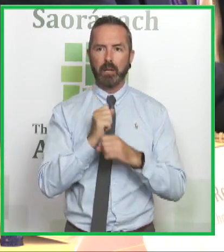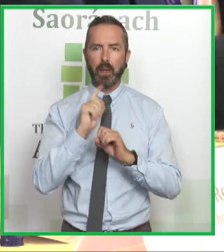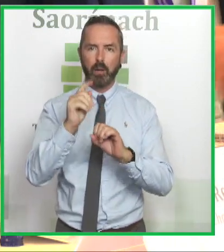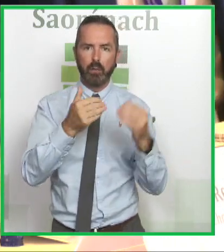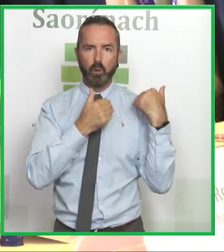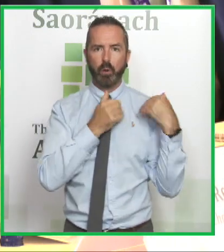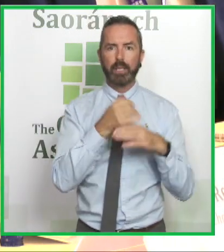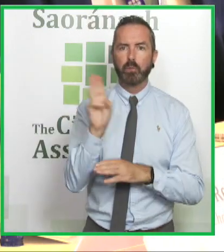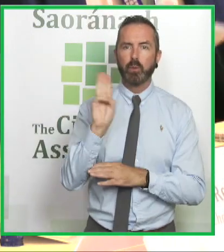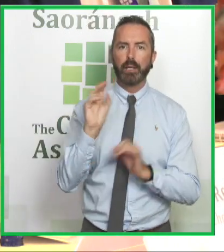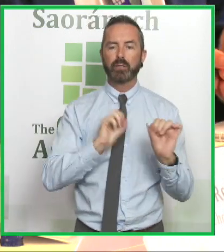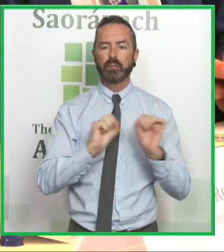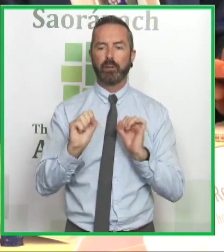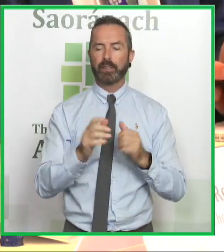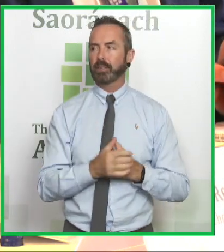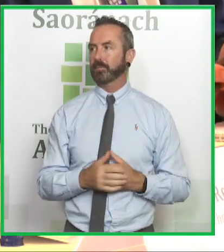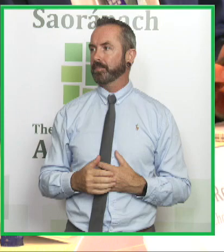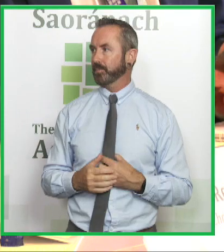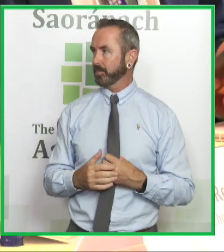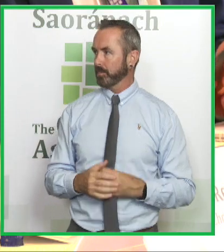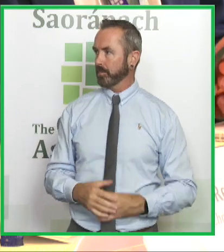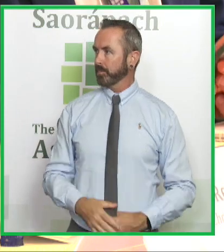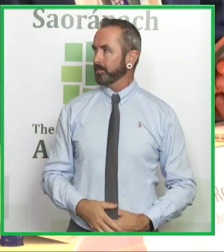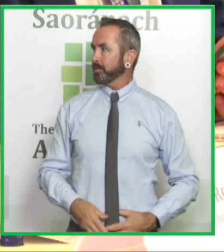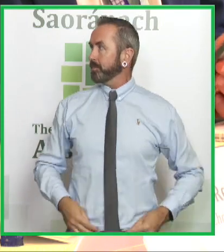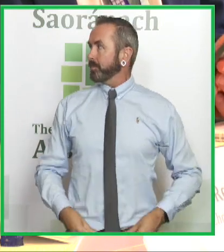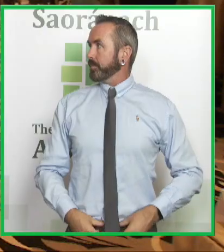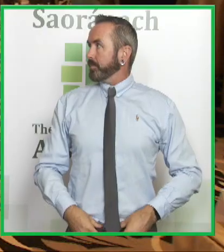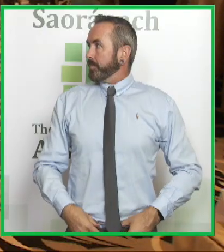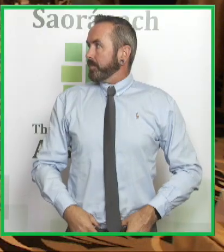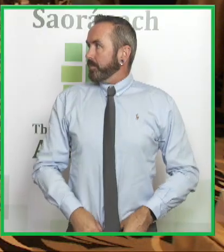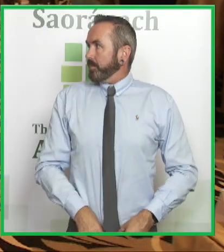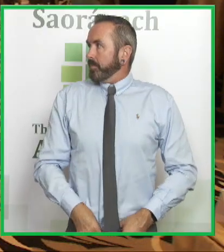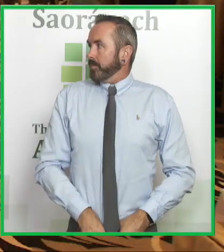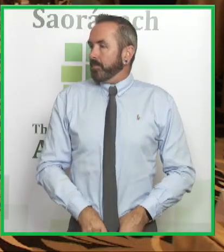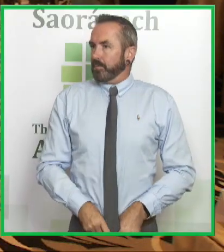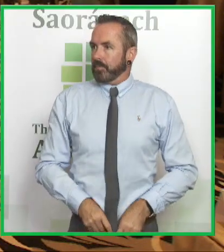services, but particularly and specifically related to pathways related to drug use. Thank you.